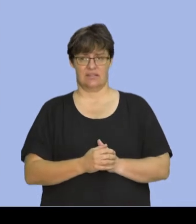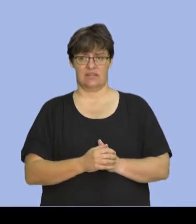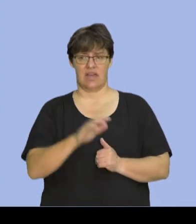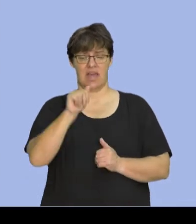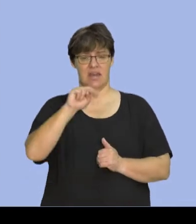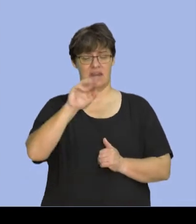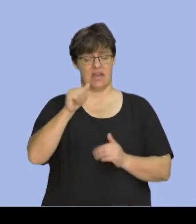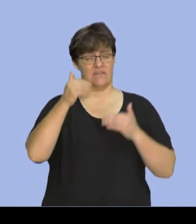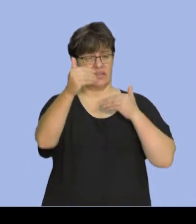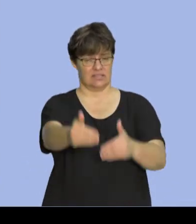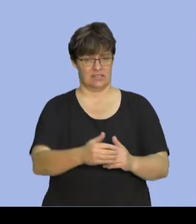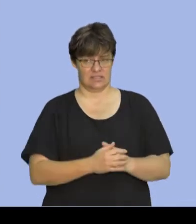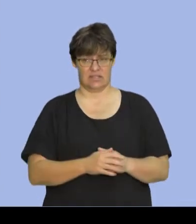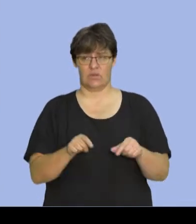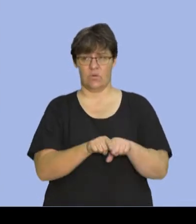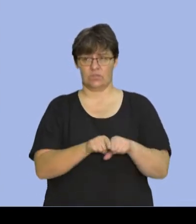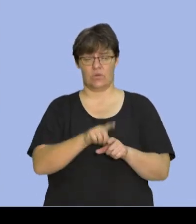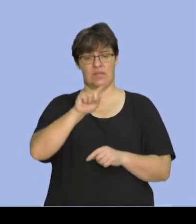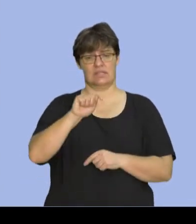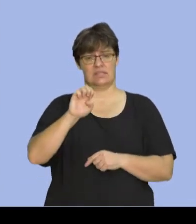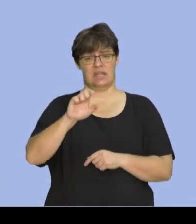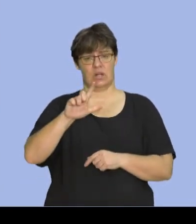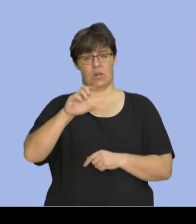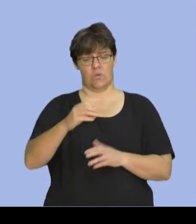anaphase, and telophase.